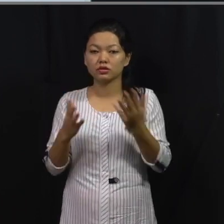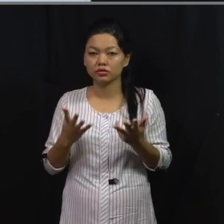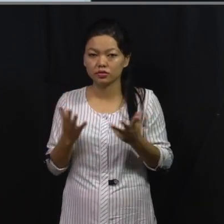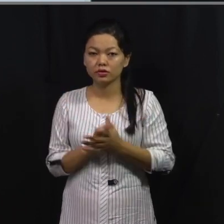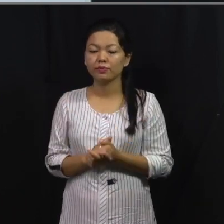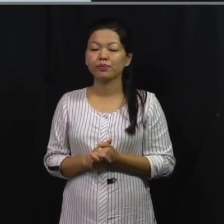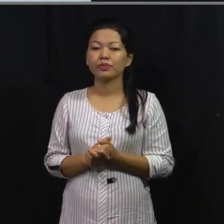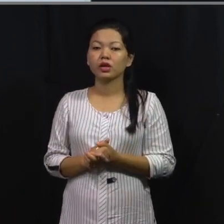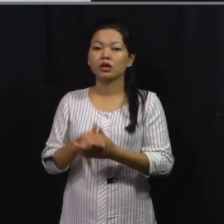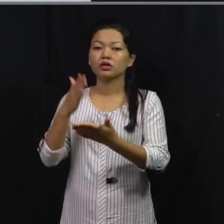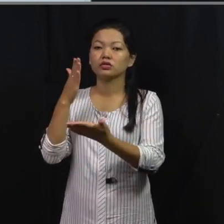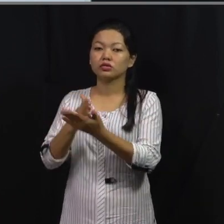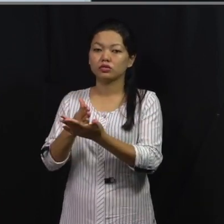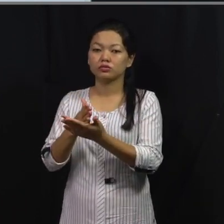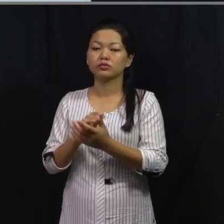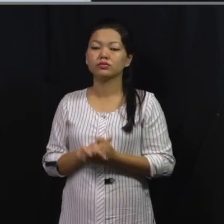Abolition of